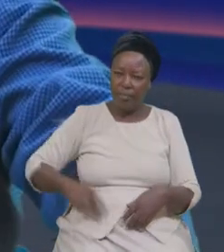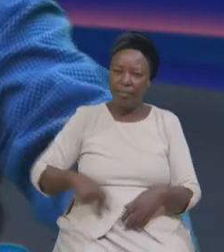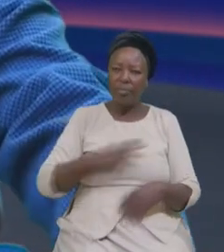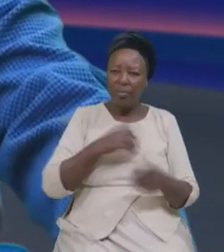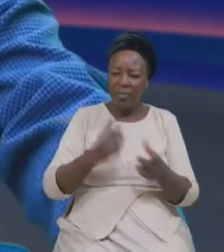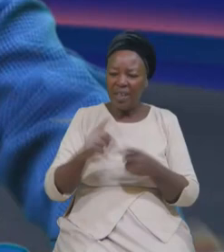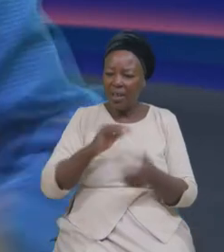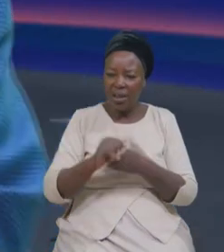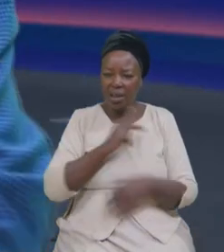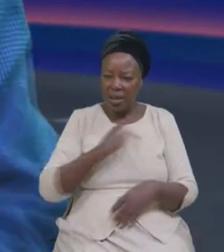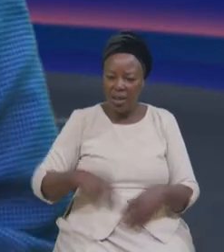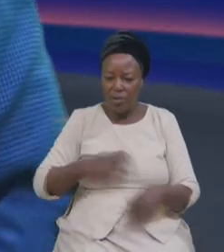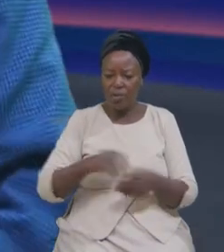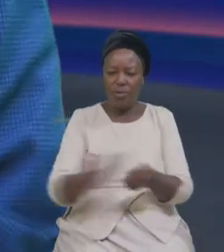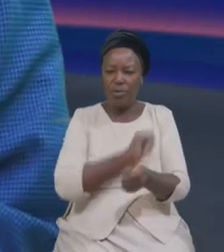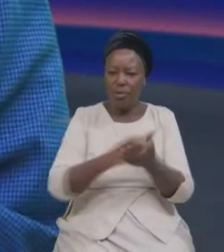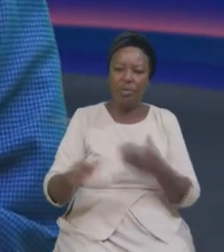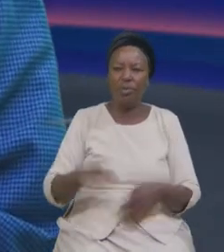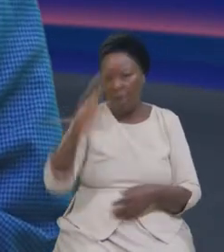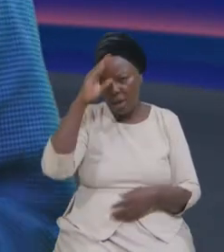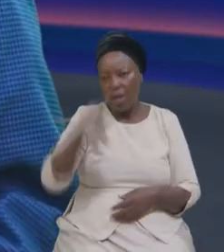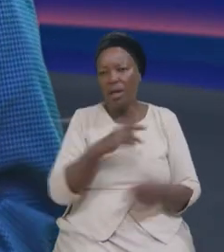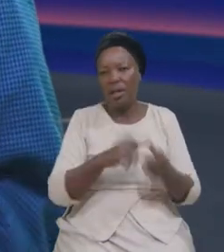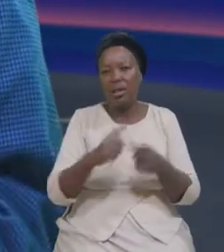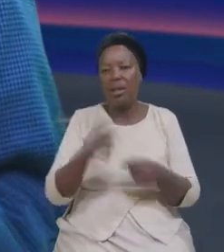there and get rid of him out